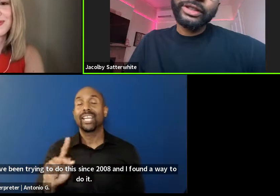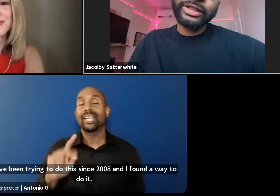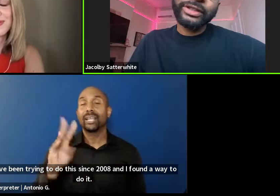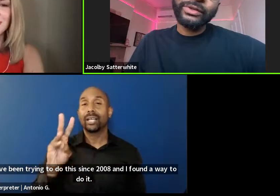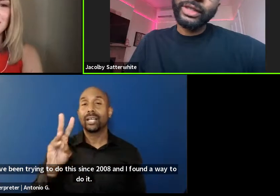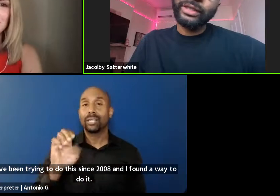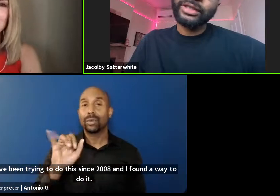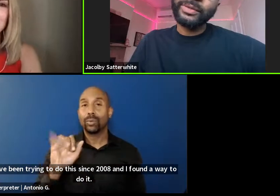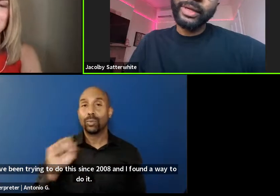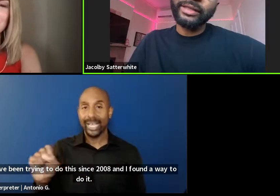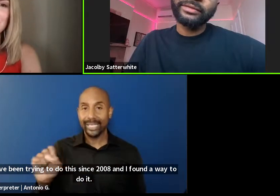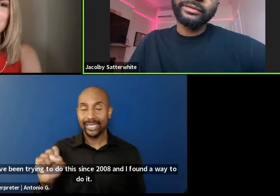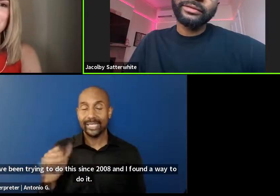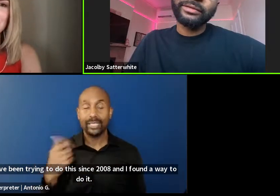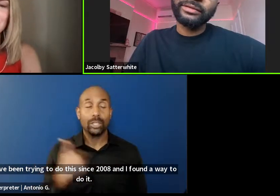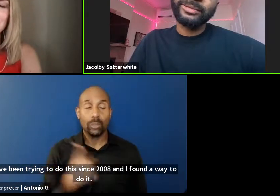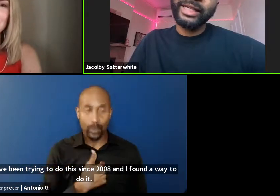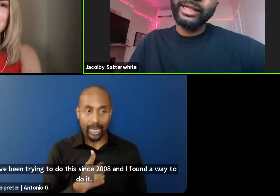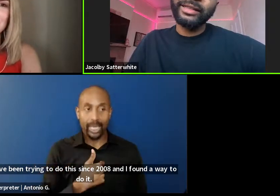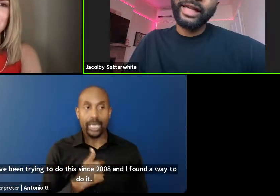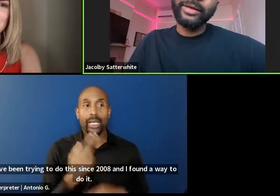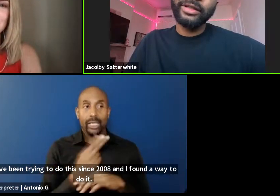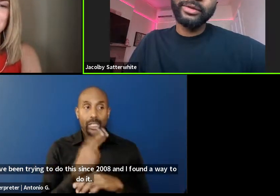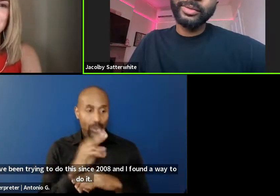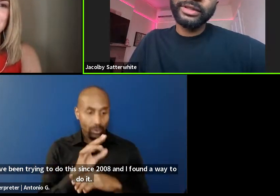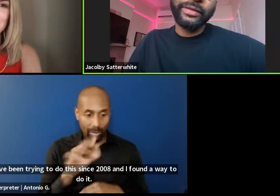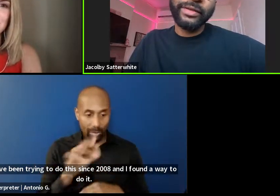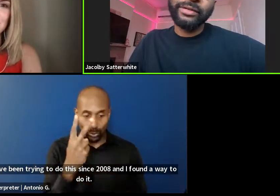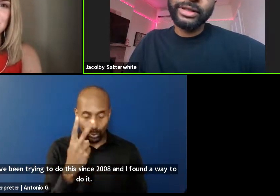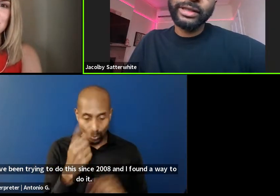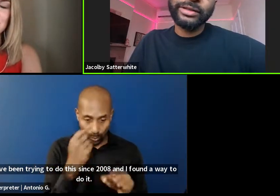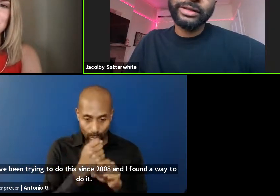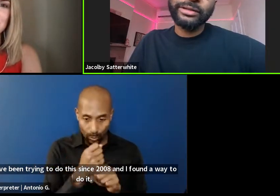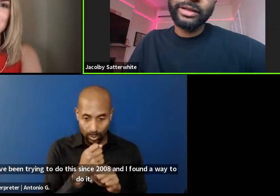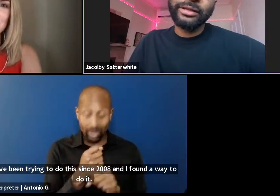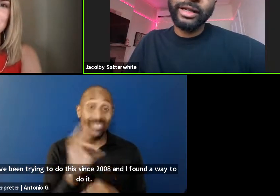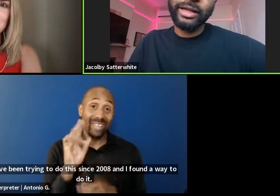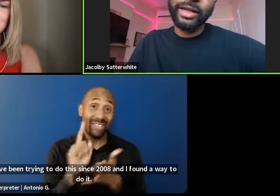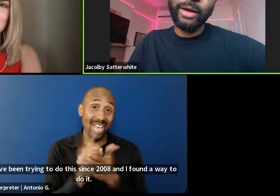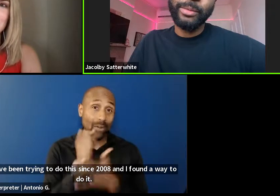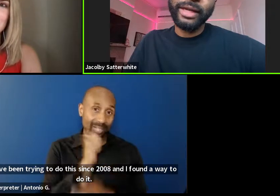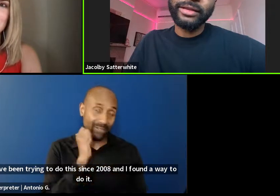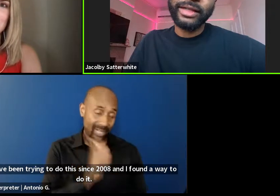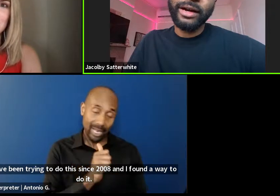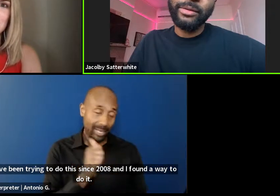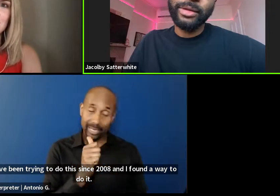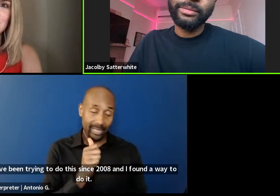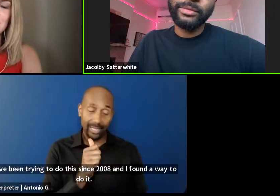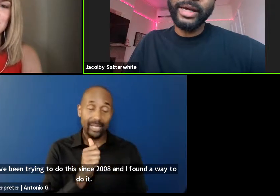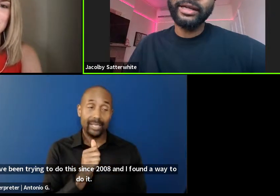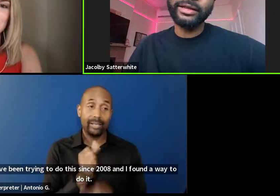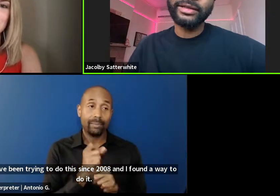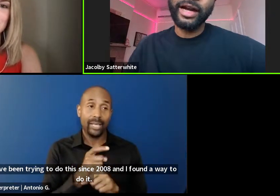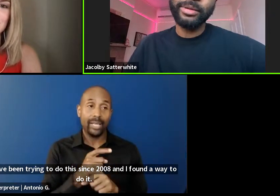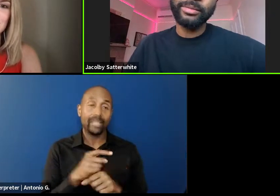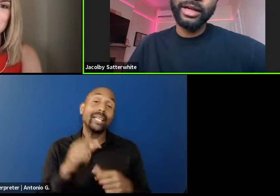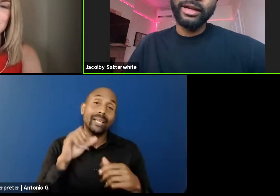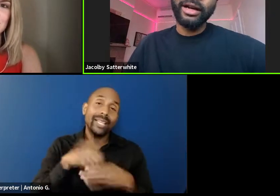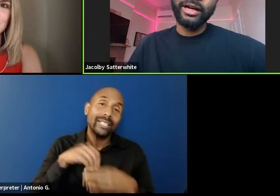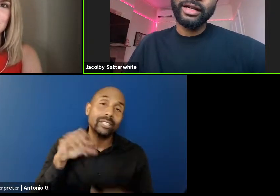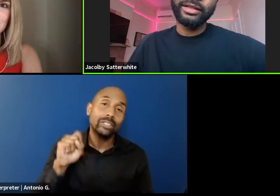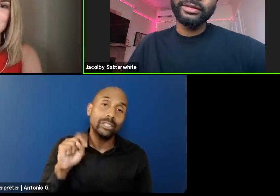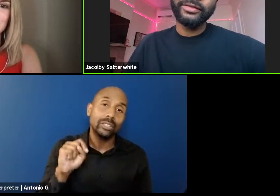for 2 years, we spent making, you know, we spent 7 hours a day in the studio. Like, I would make this album, making this